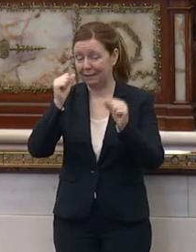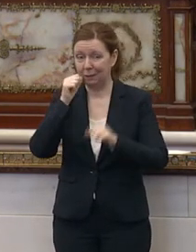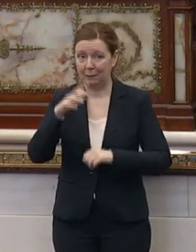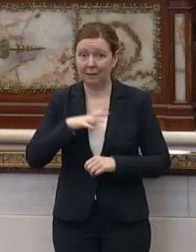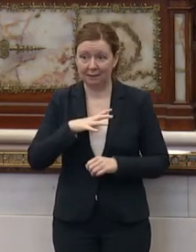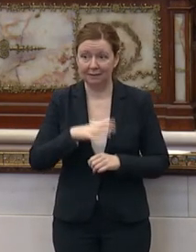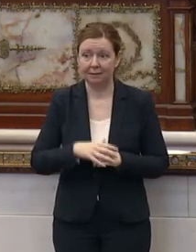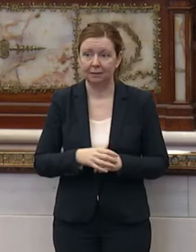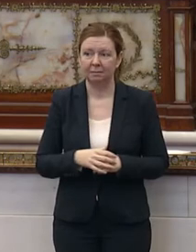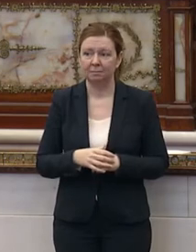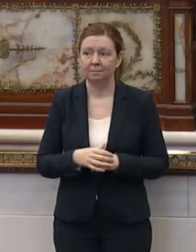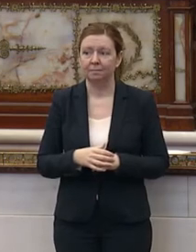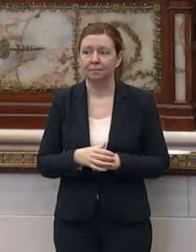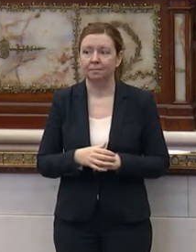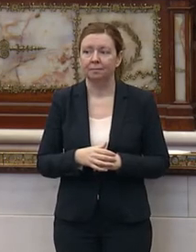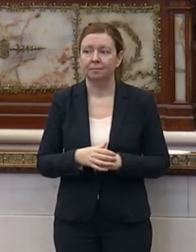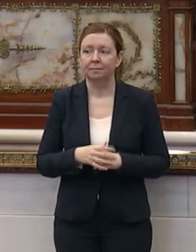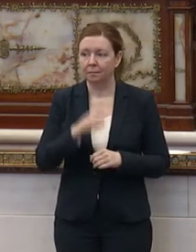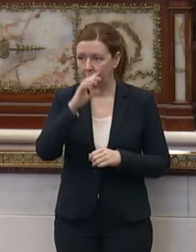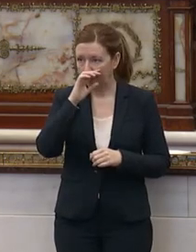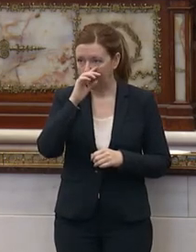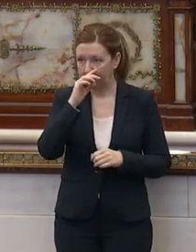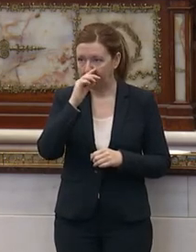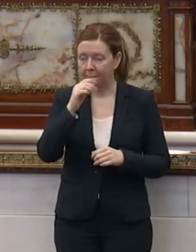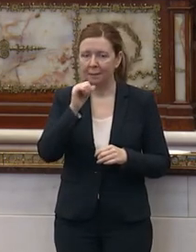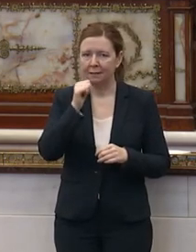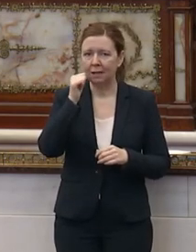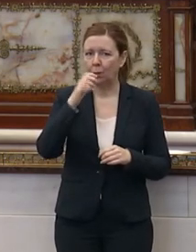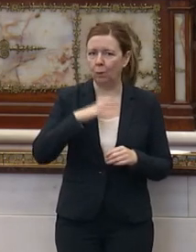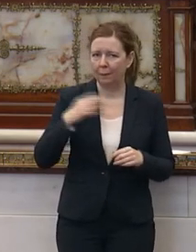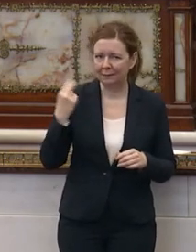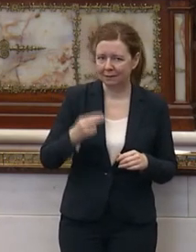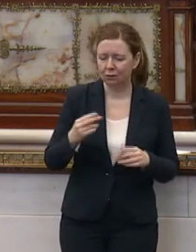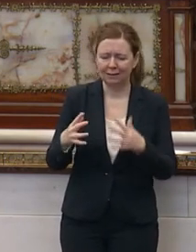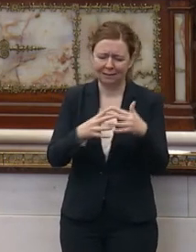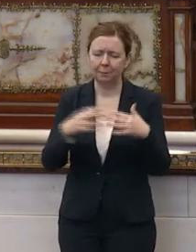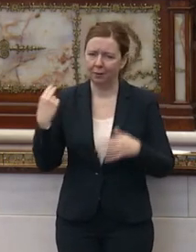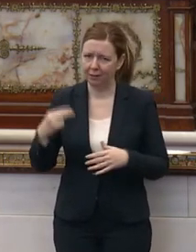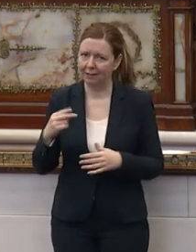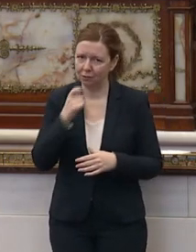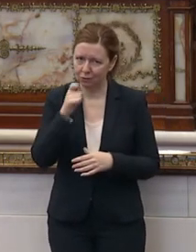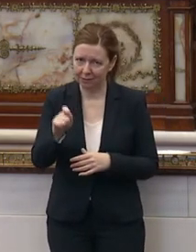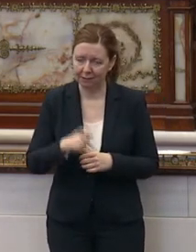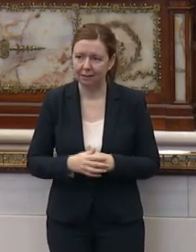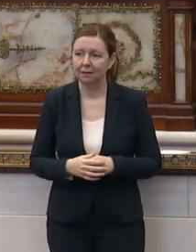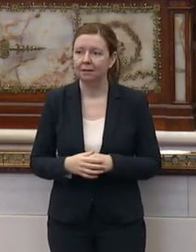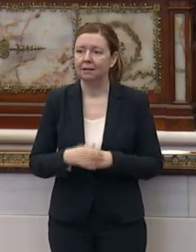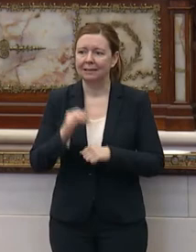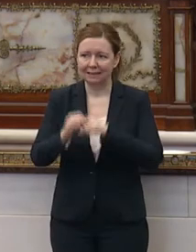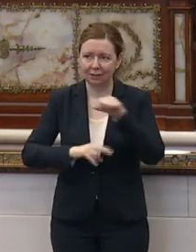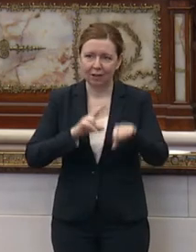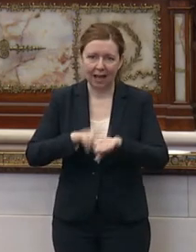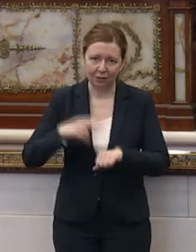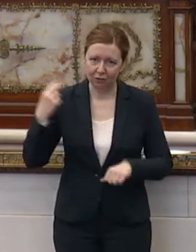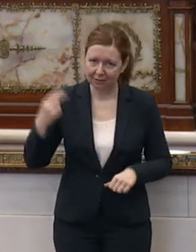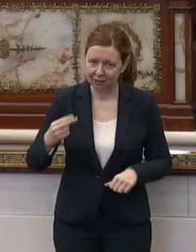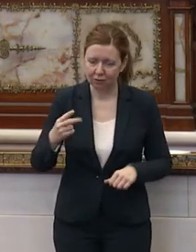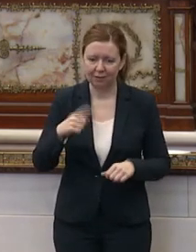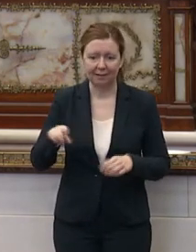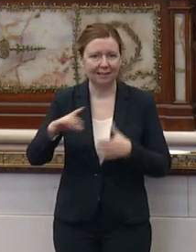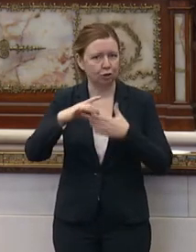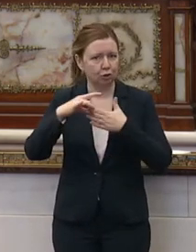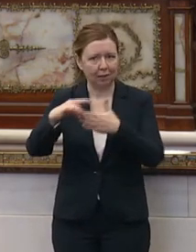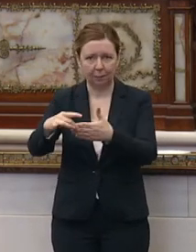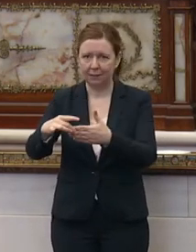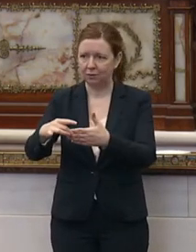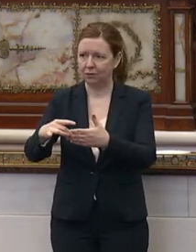women. And it's not women's history, it's American history. It's international history. These